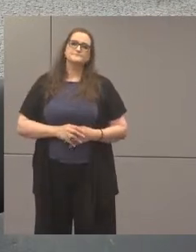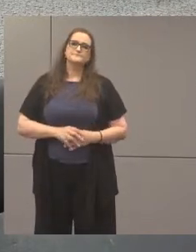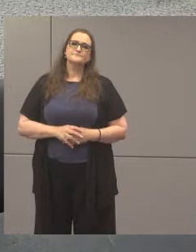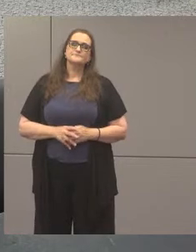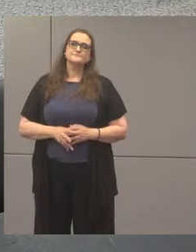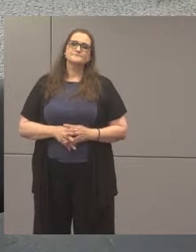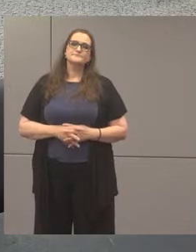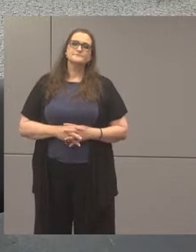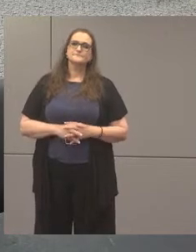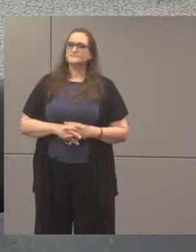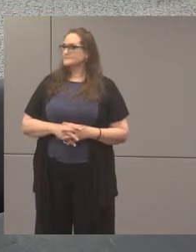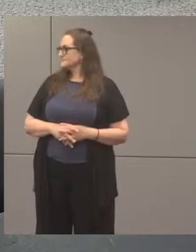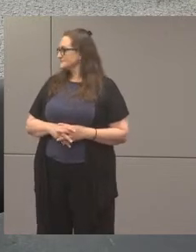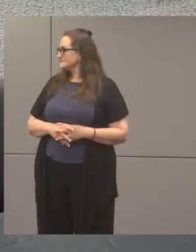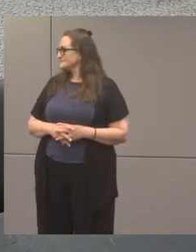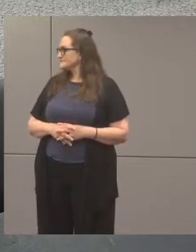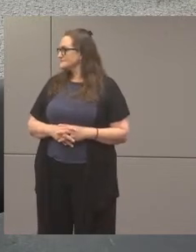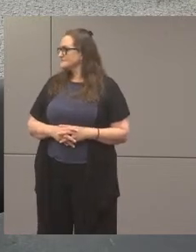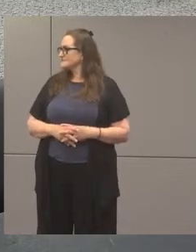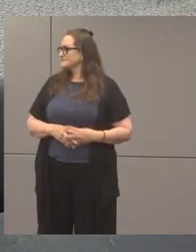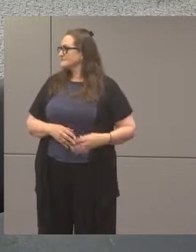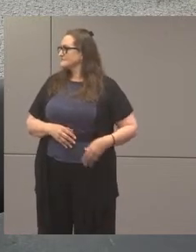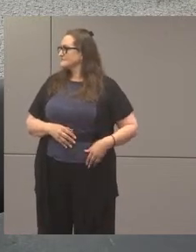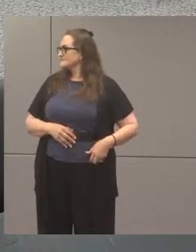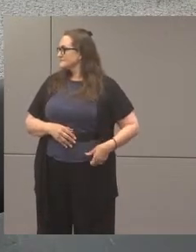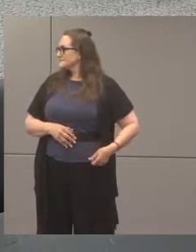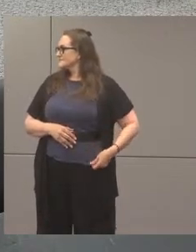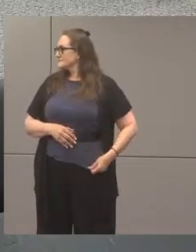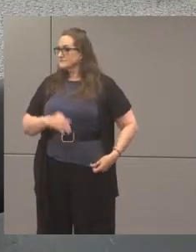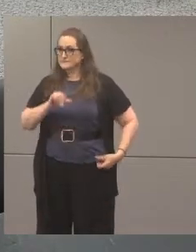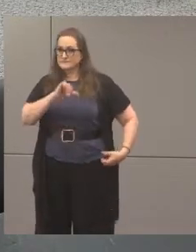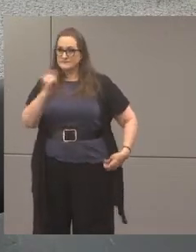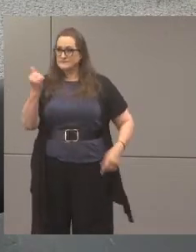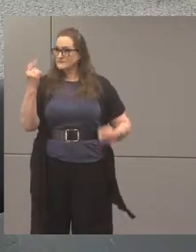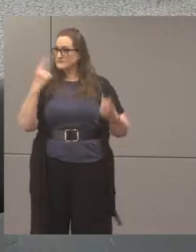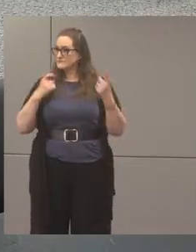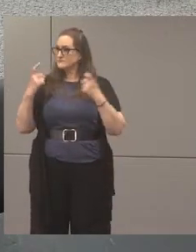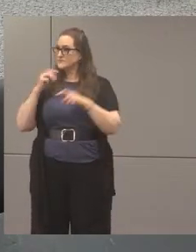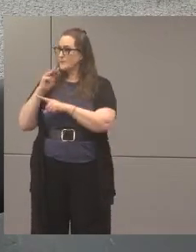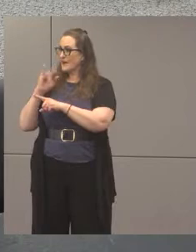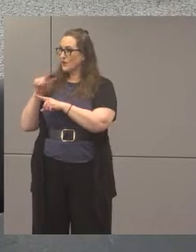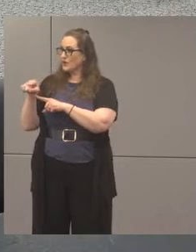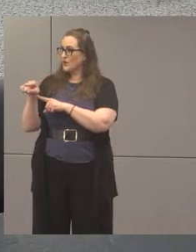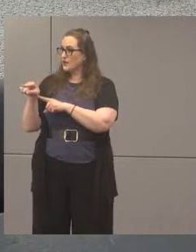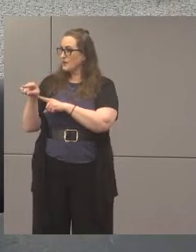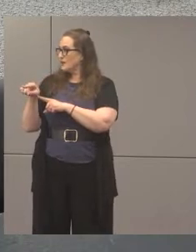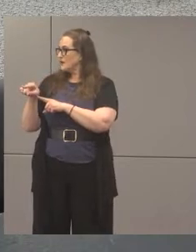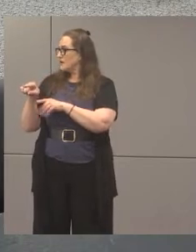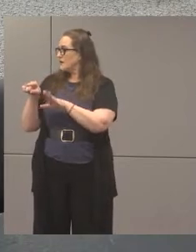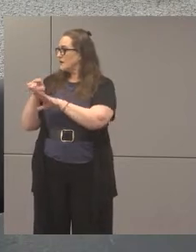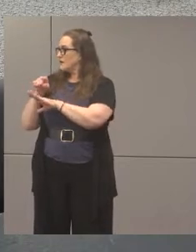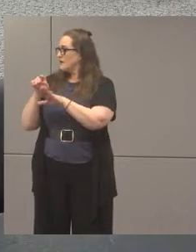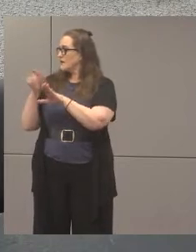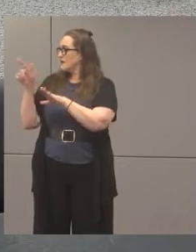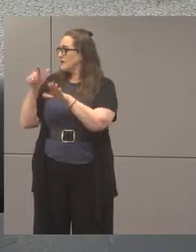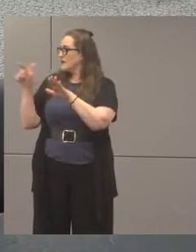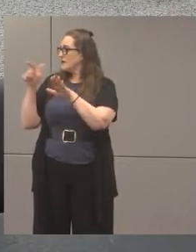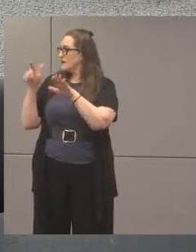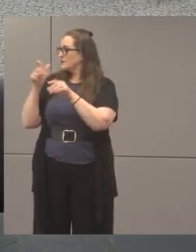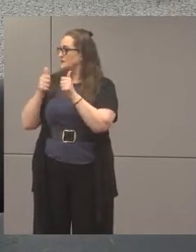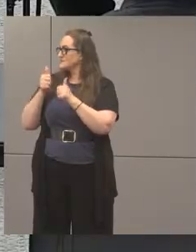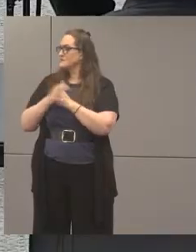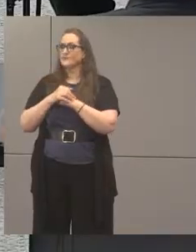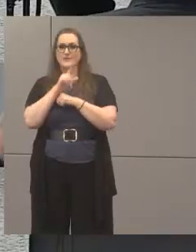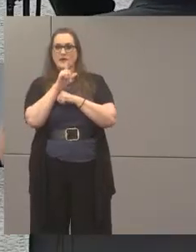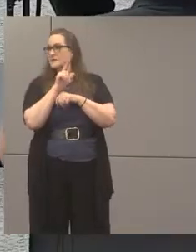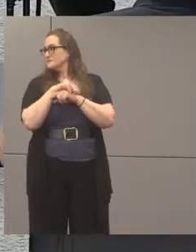Are there any Chair? other questions? Yes, Yes. Michael. No, go ahead, No, Michael.